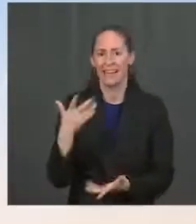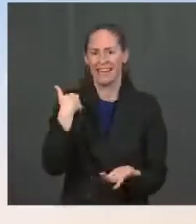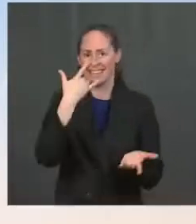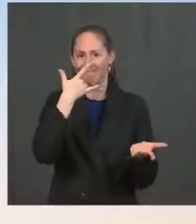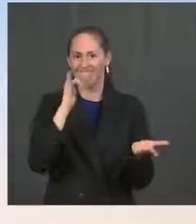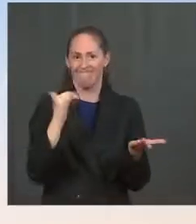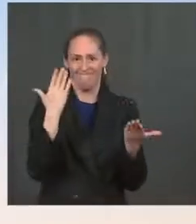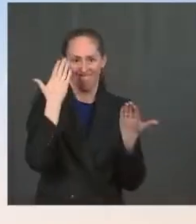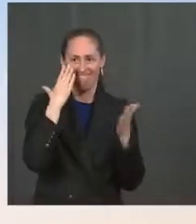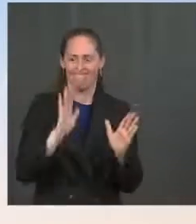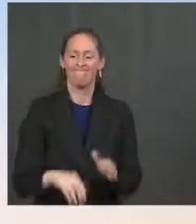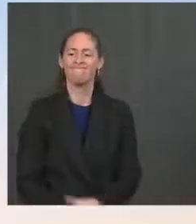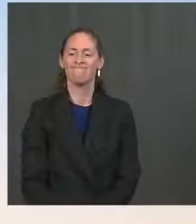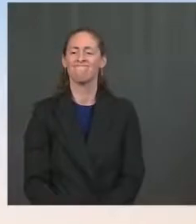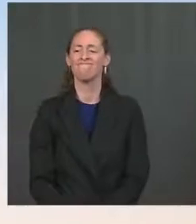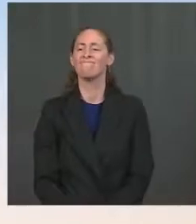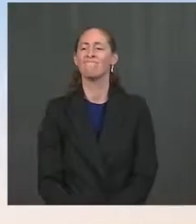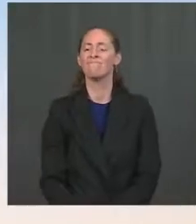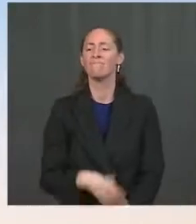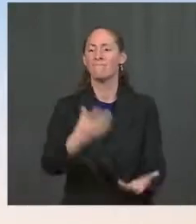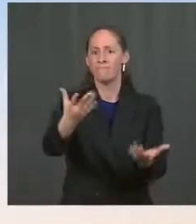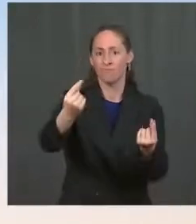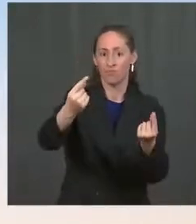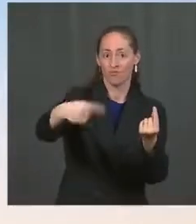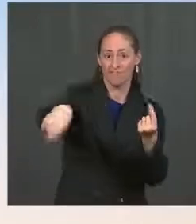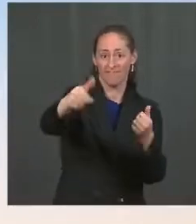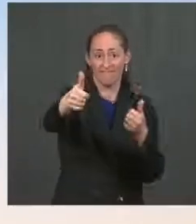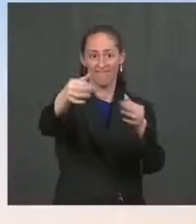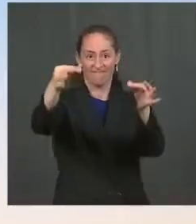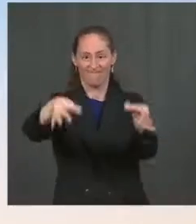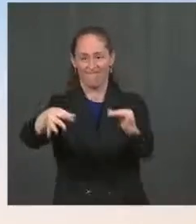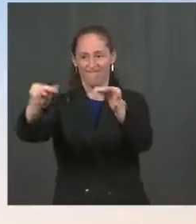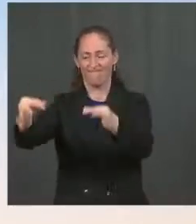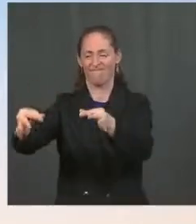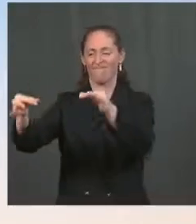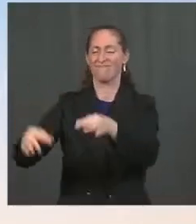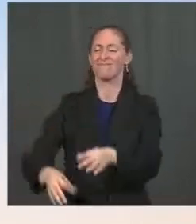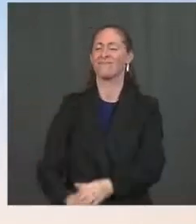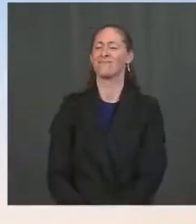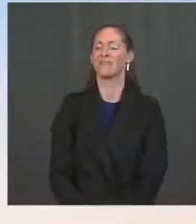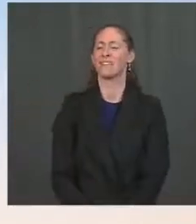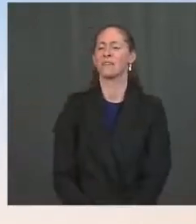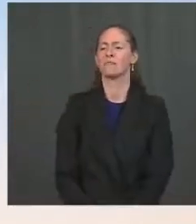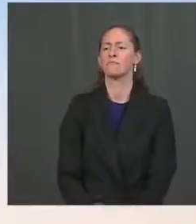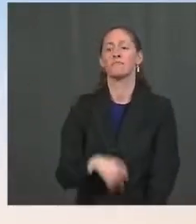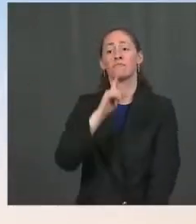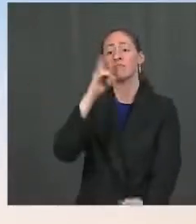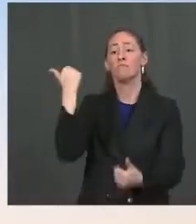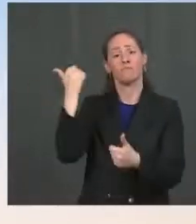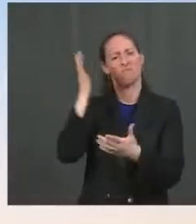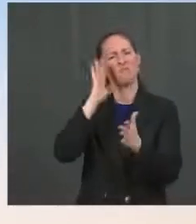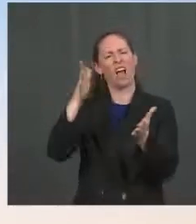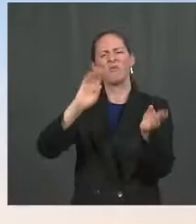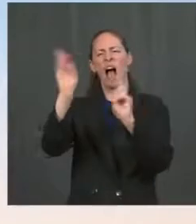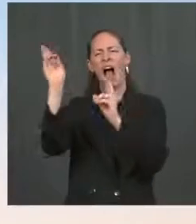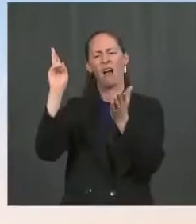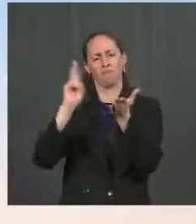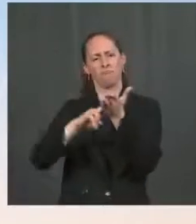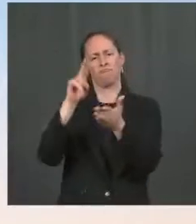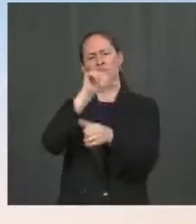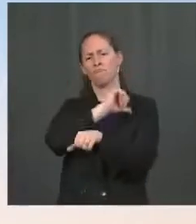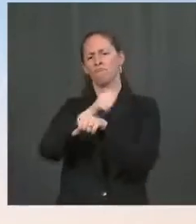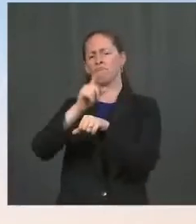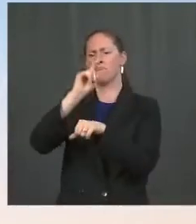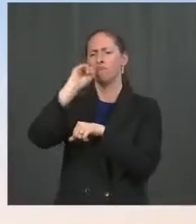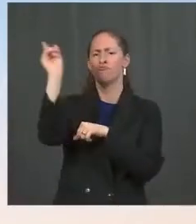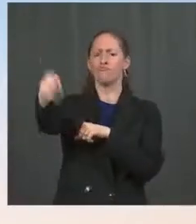up to them on what steps they may want to take, but the president has every intention of signing this executive order, getting the clock running